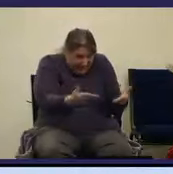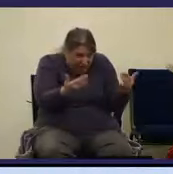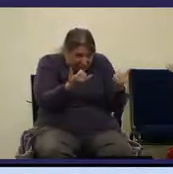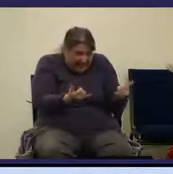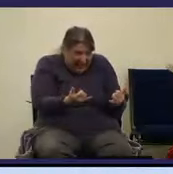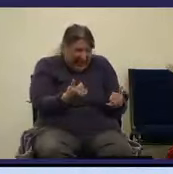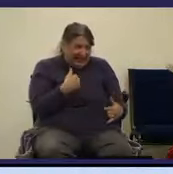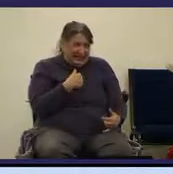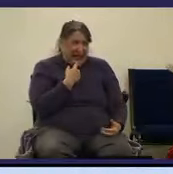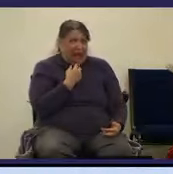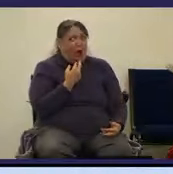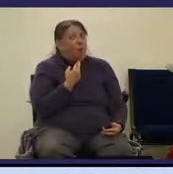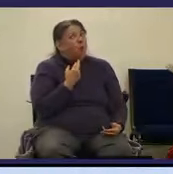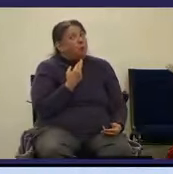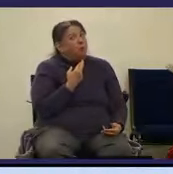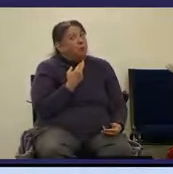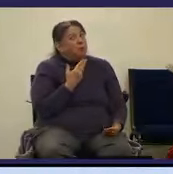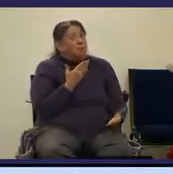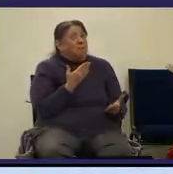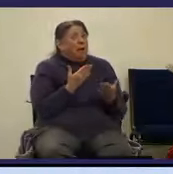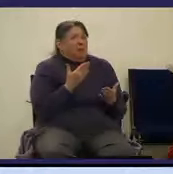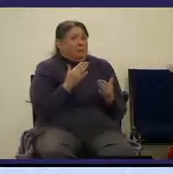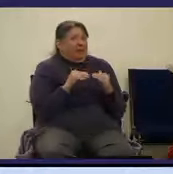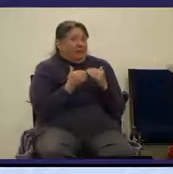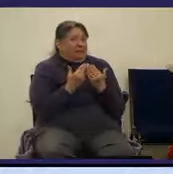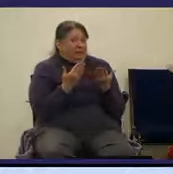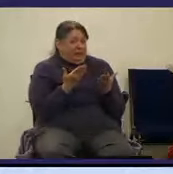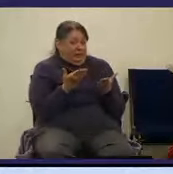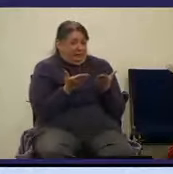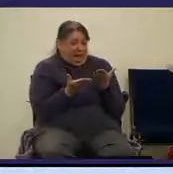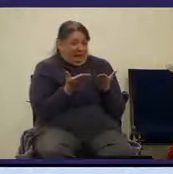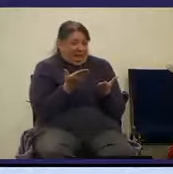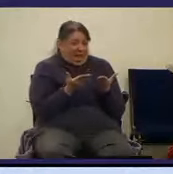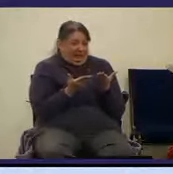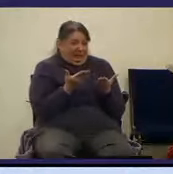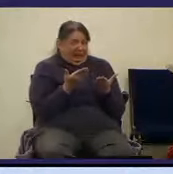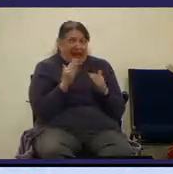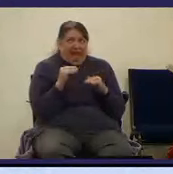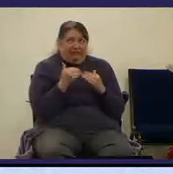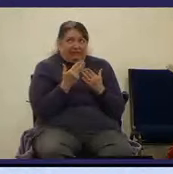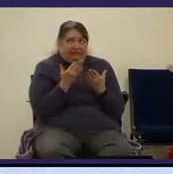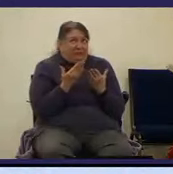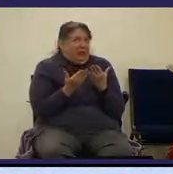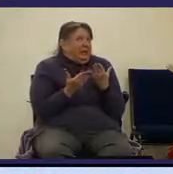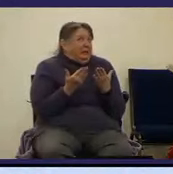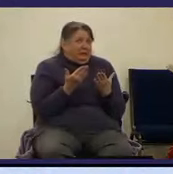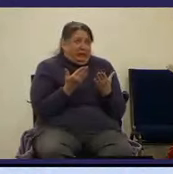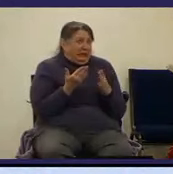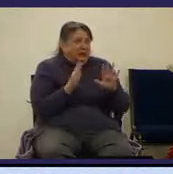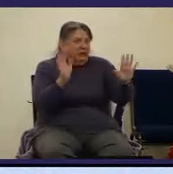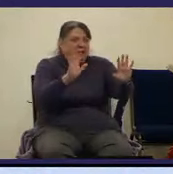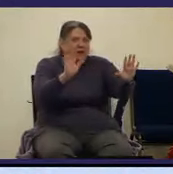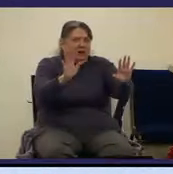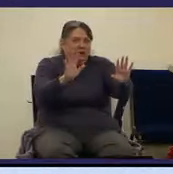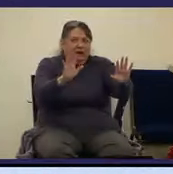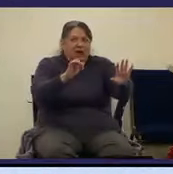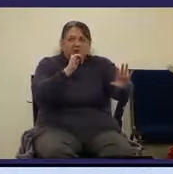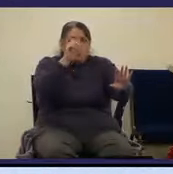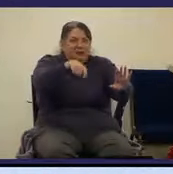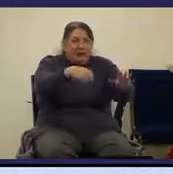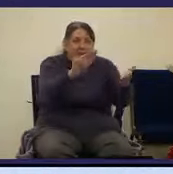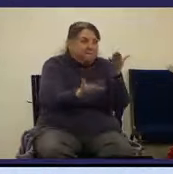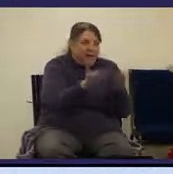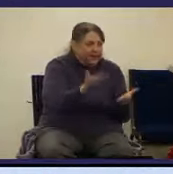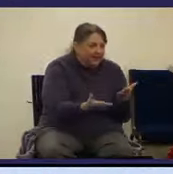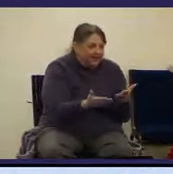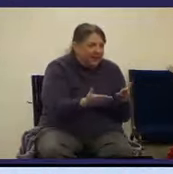heaven, and you think you'll be in heaven, or you're not sure if you'll be in heaven, I want you to know